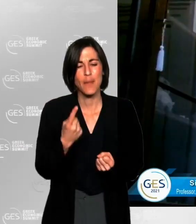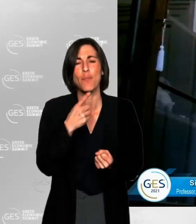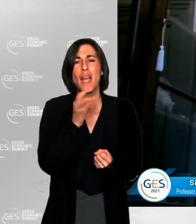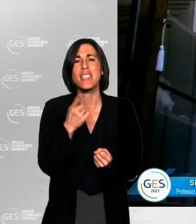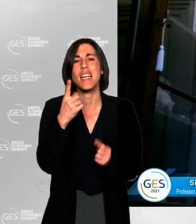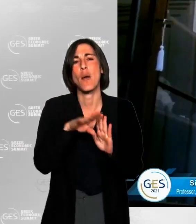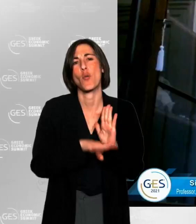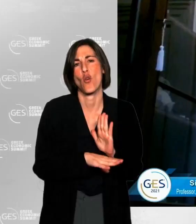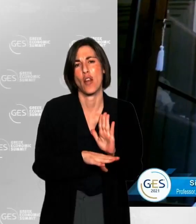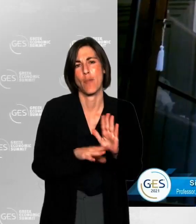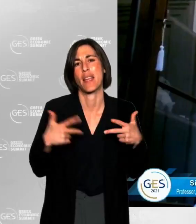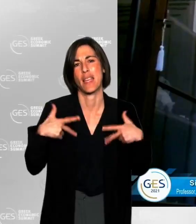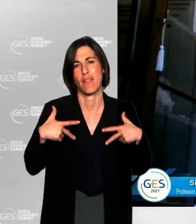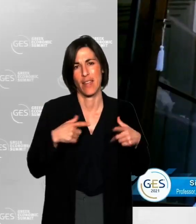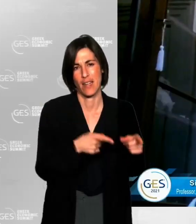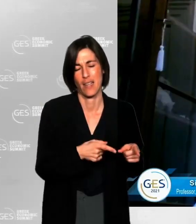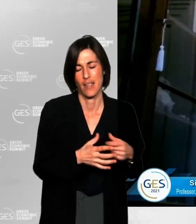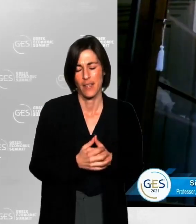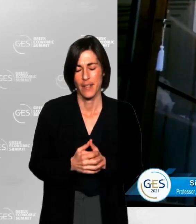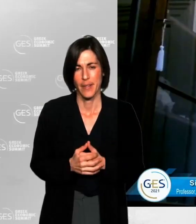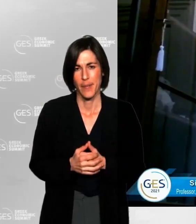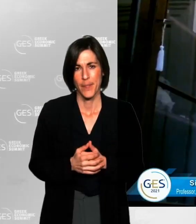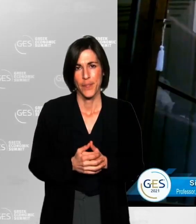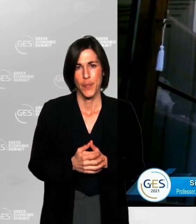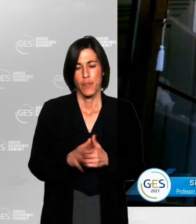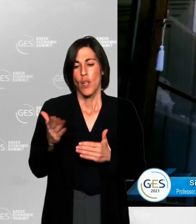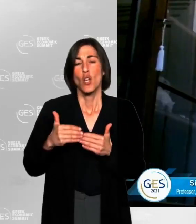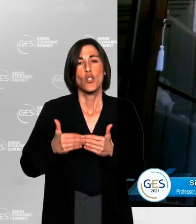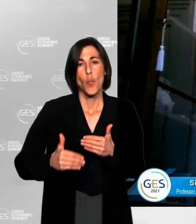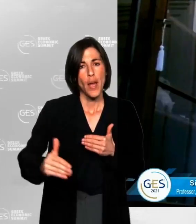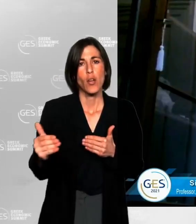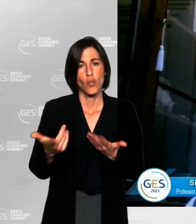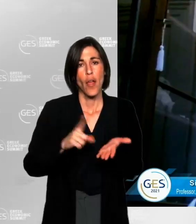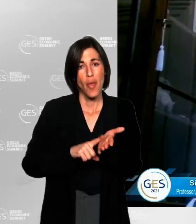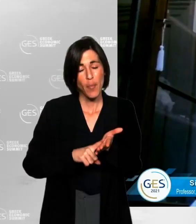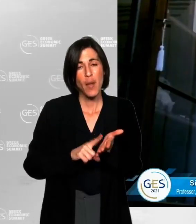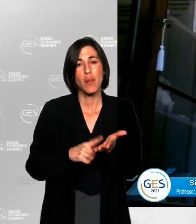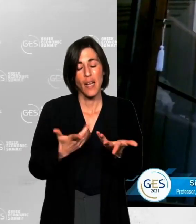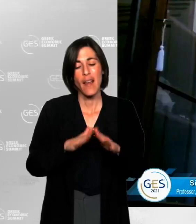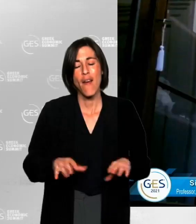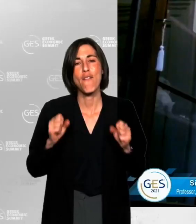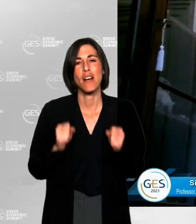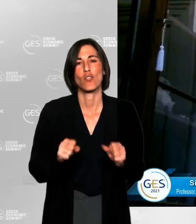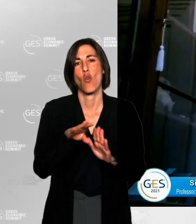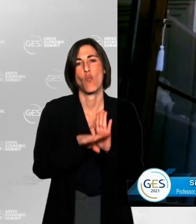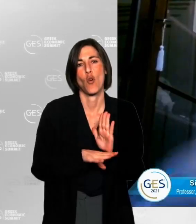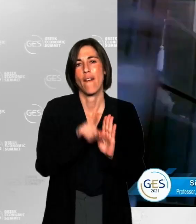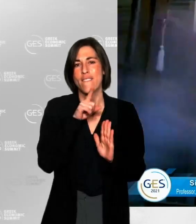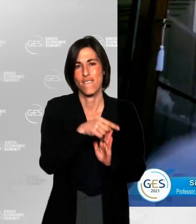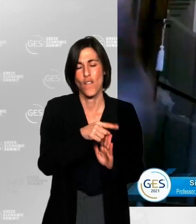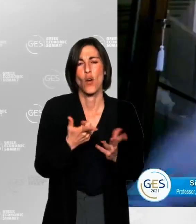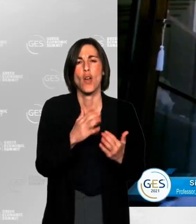will have to rely on technocrats that stay in their jobs for many, many years. They don't